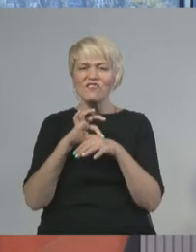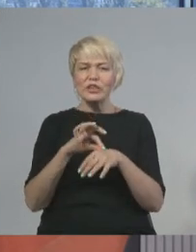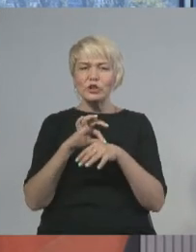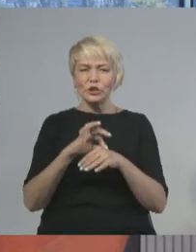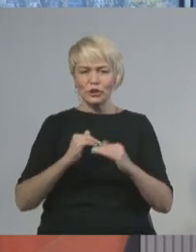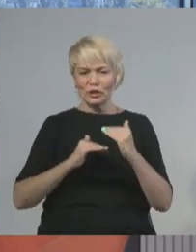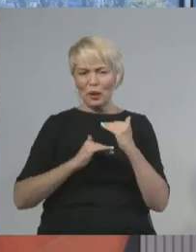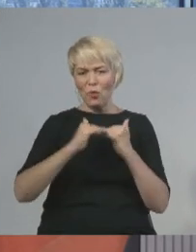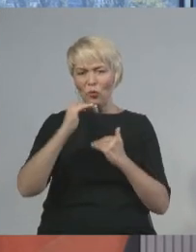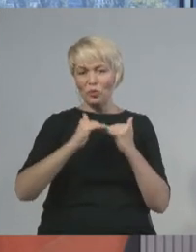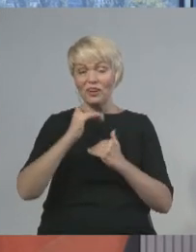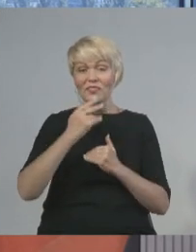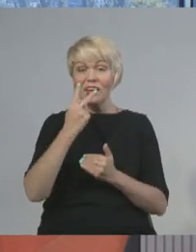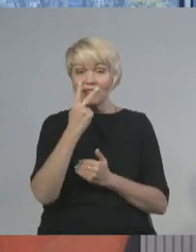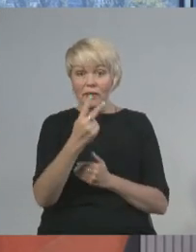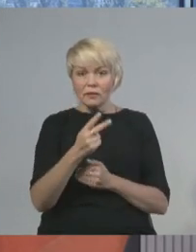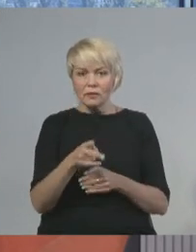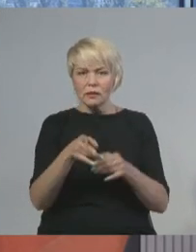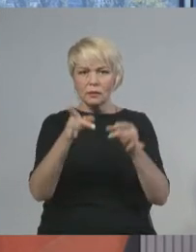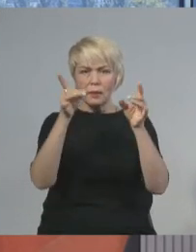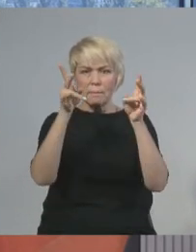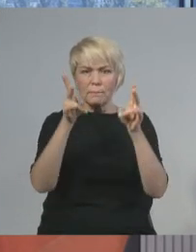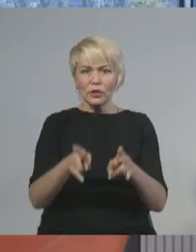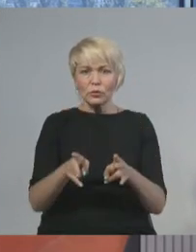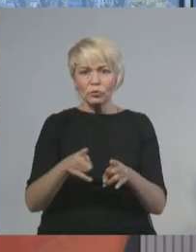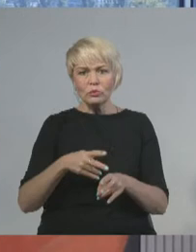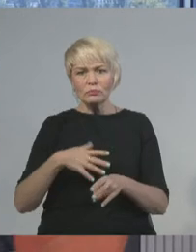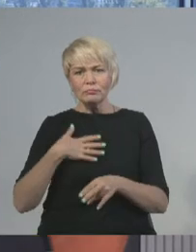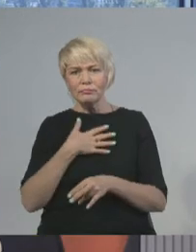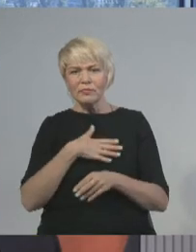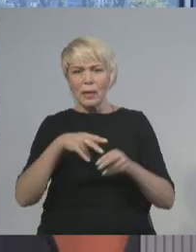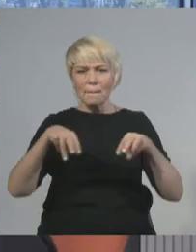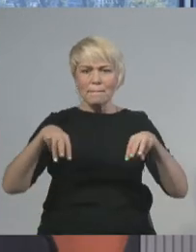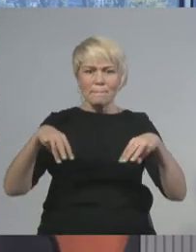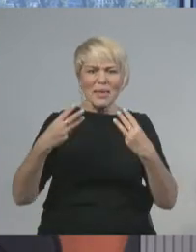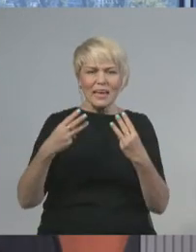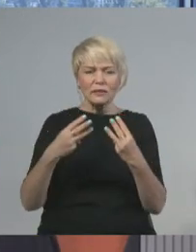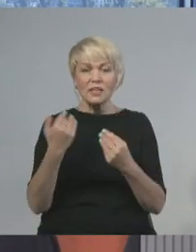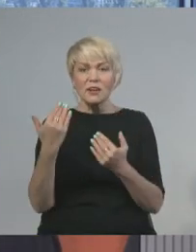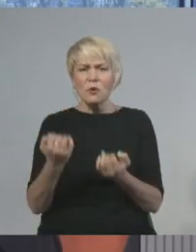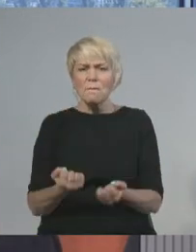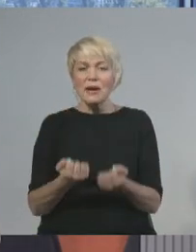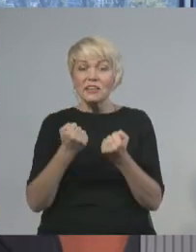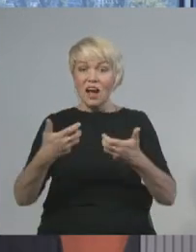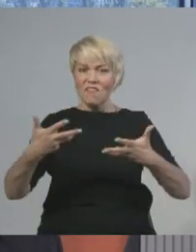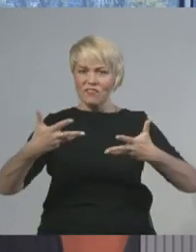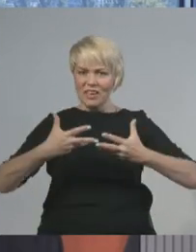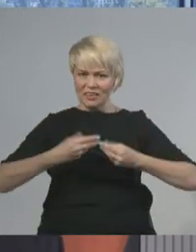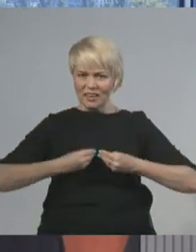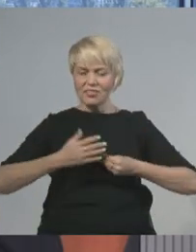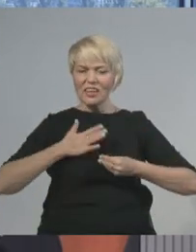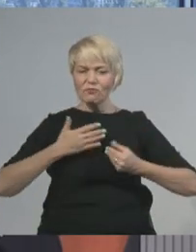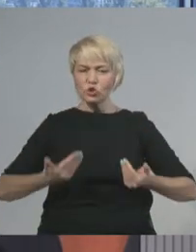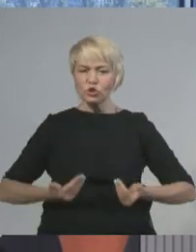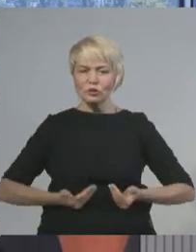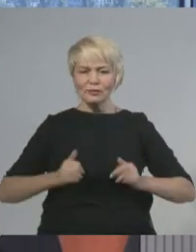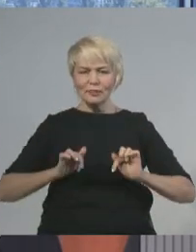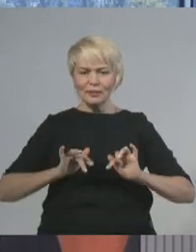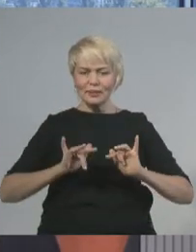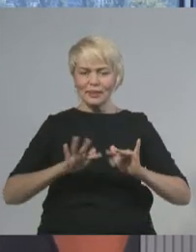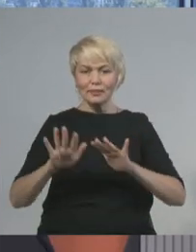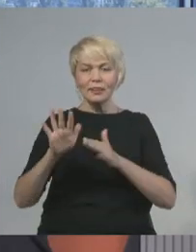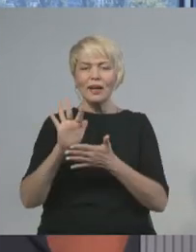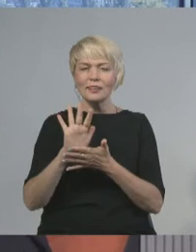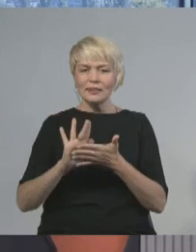all of these things are very physical when you see a person in distress when you understand that your help